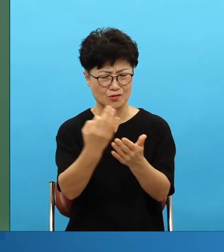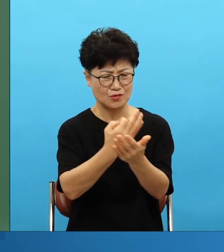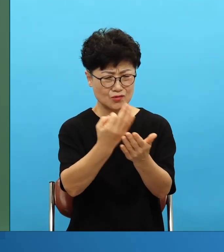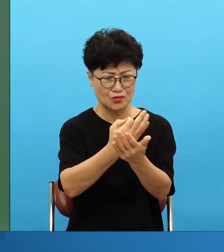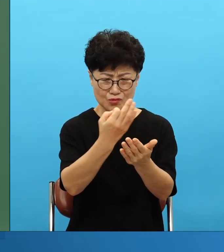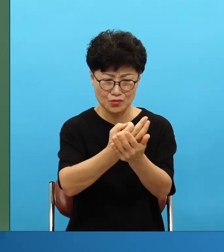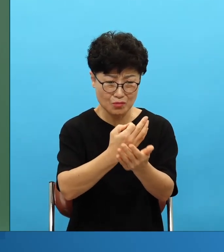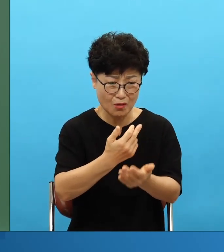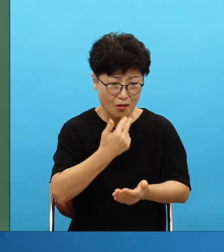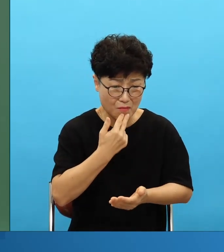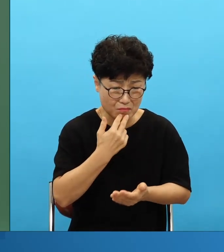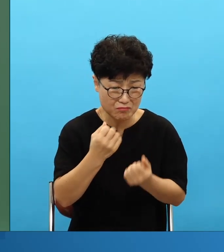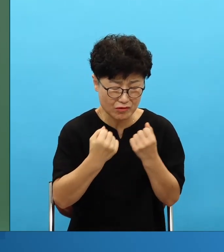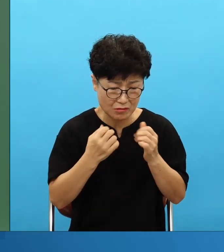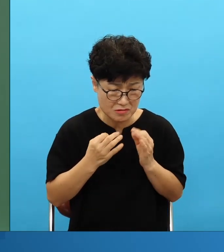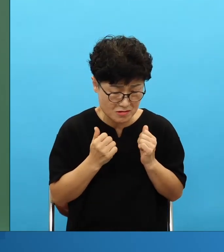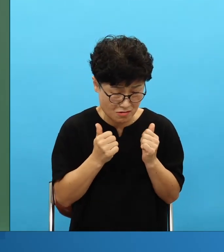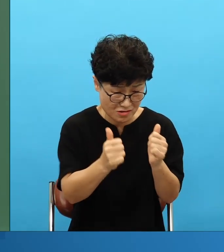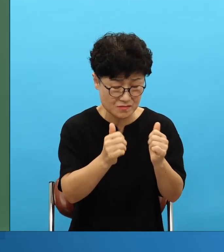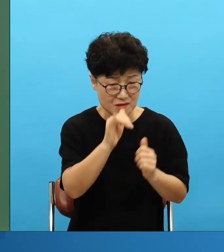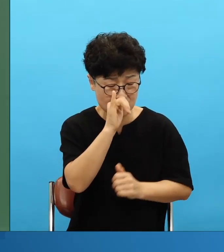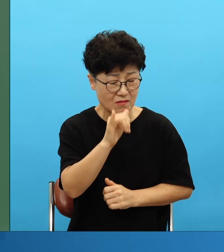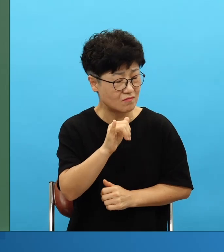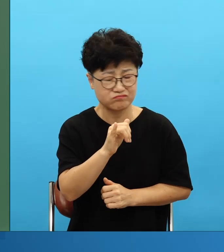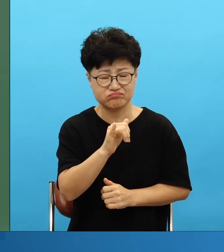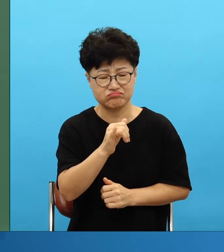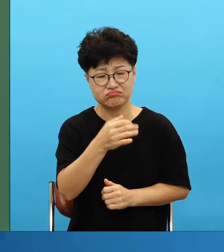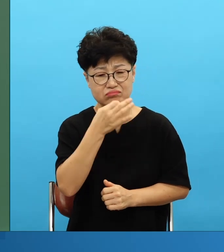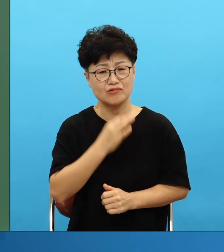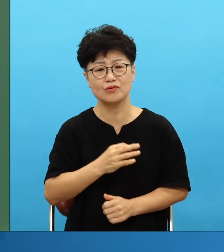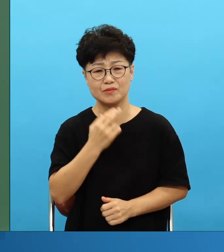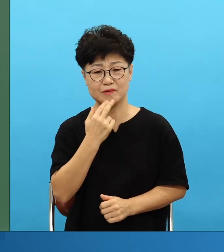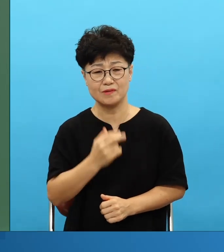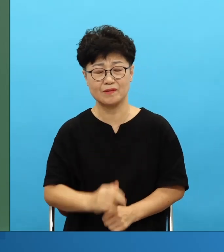on doing things that prevent him from earning money. Why would he do that?